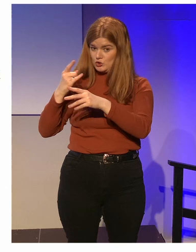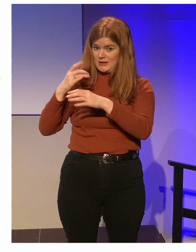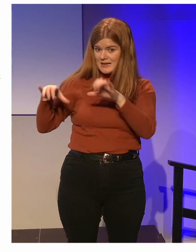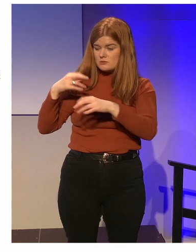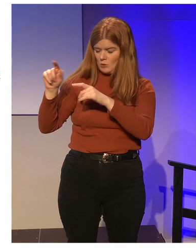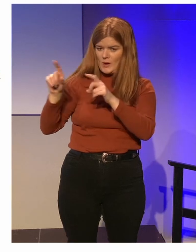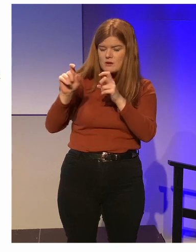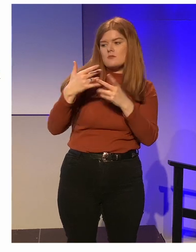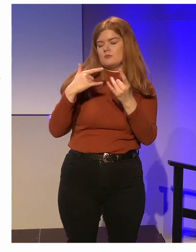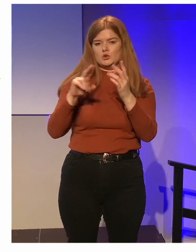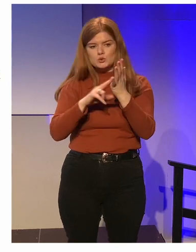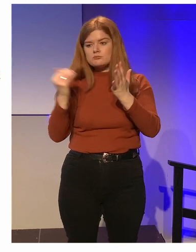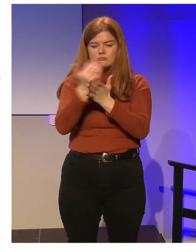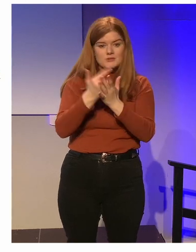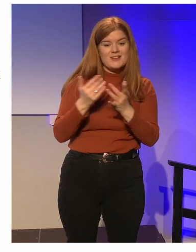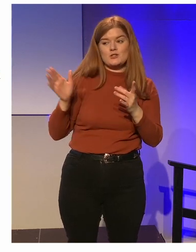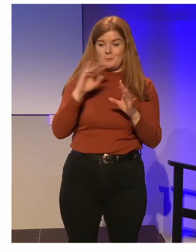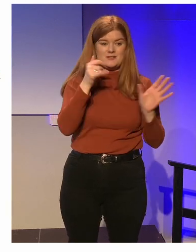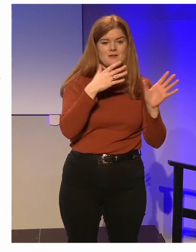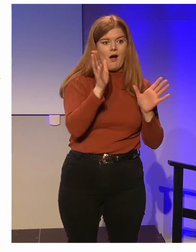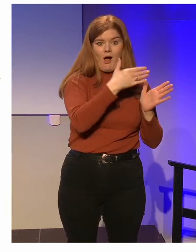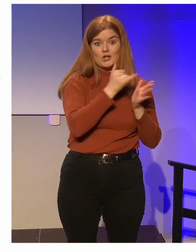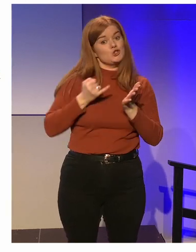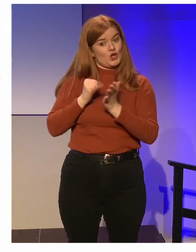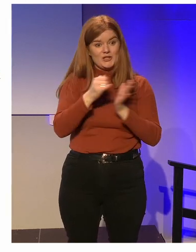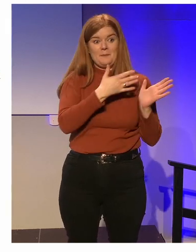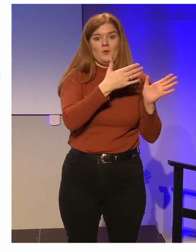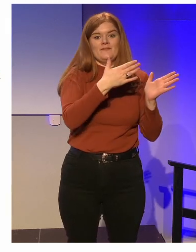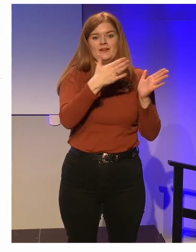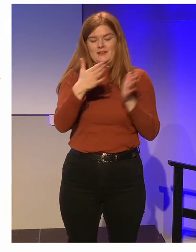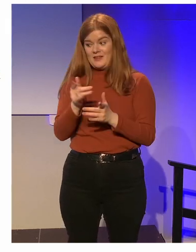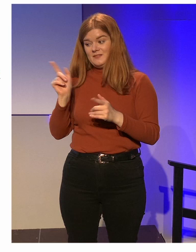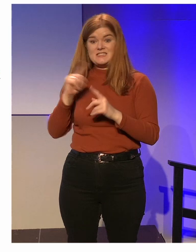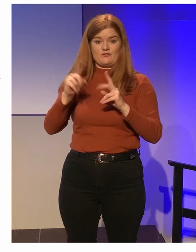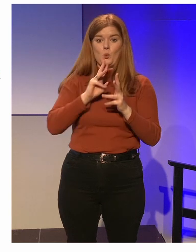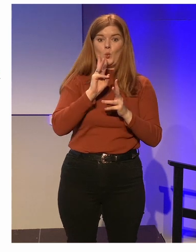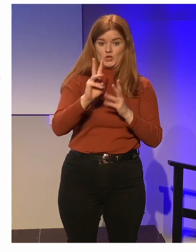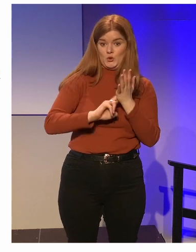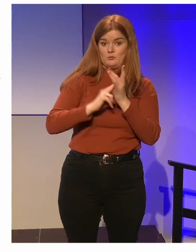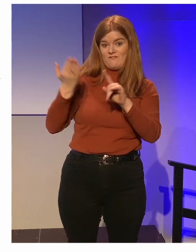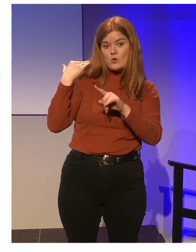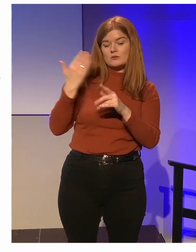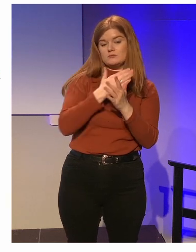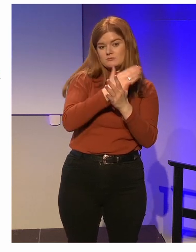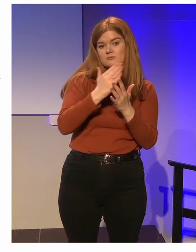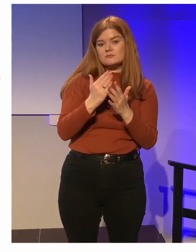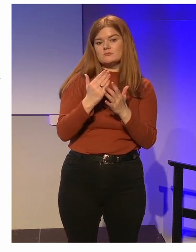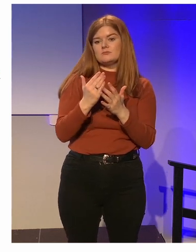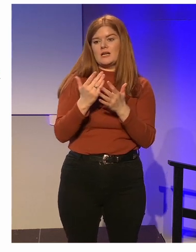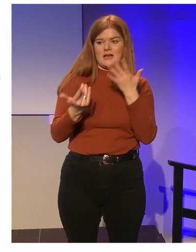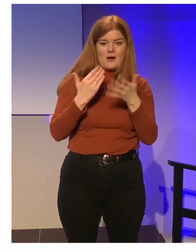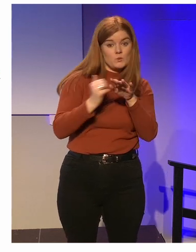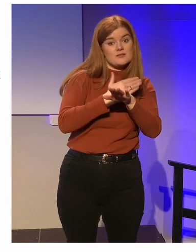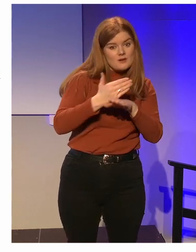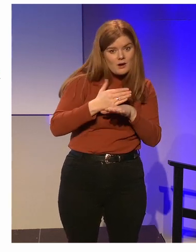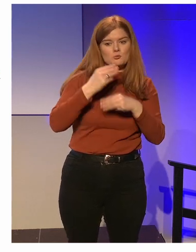So again, like we were saying, we are moving, this is all a journey, and these were the words we were using and how we were